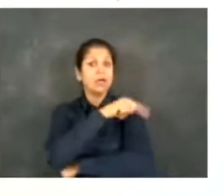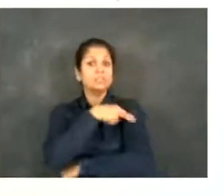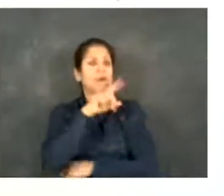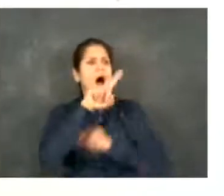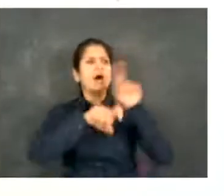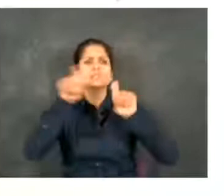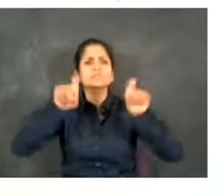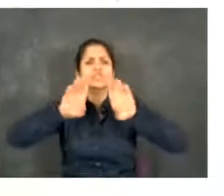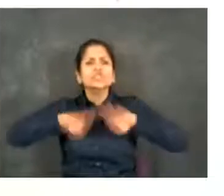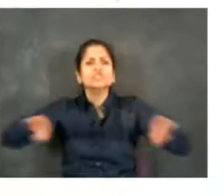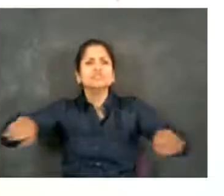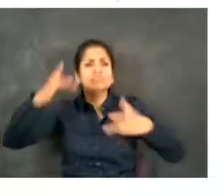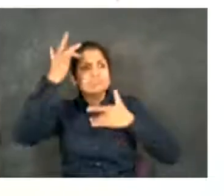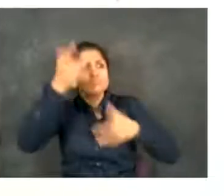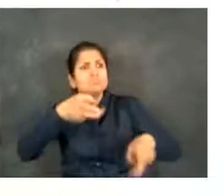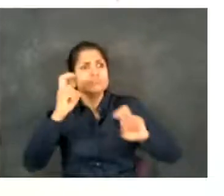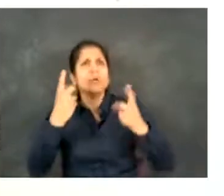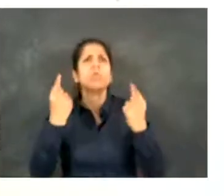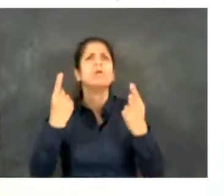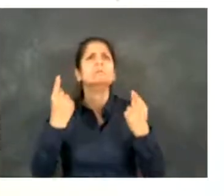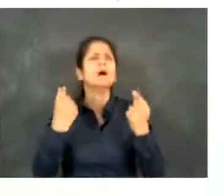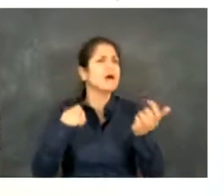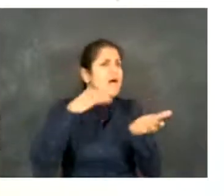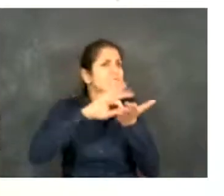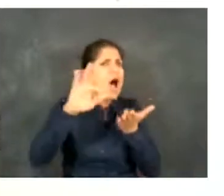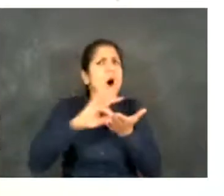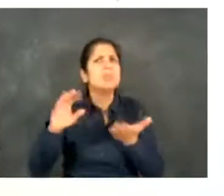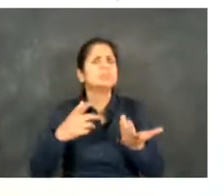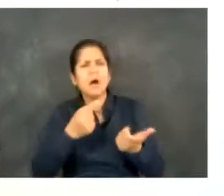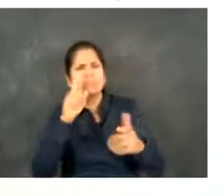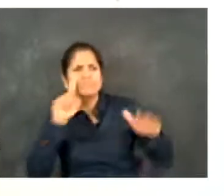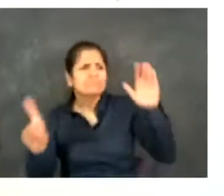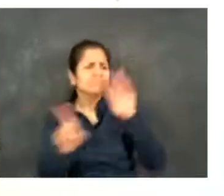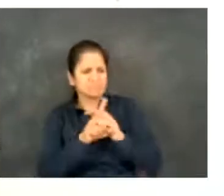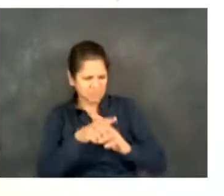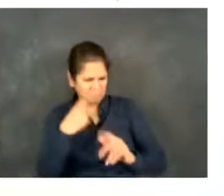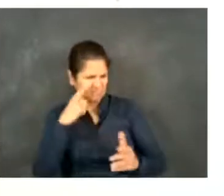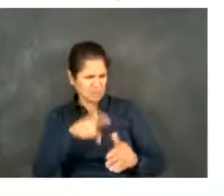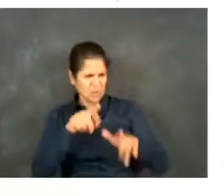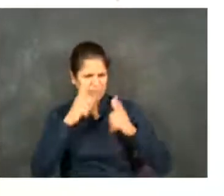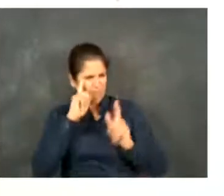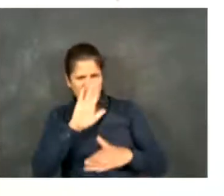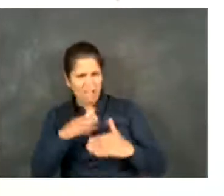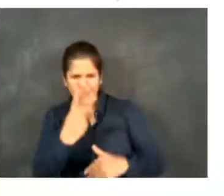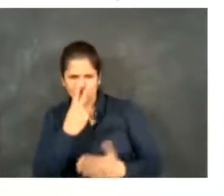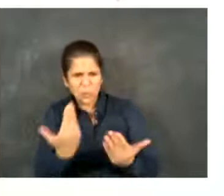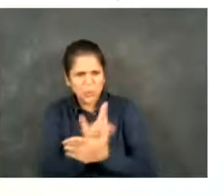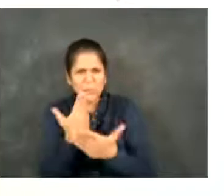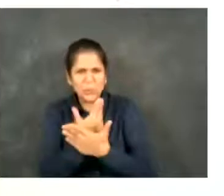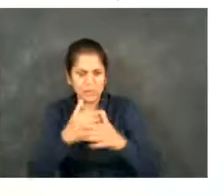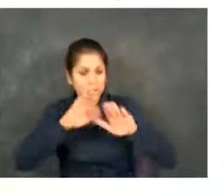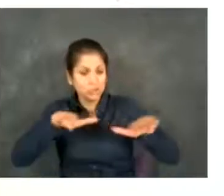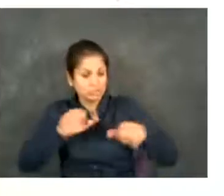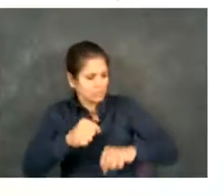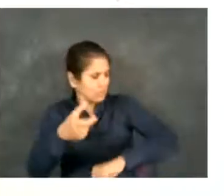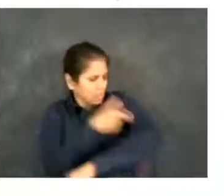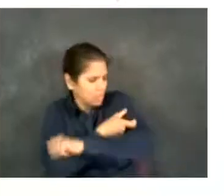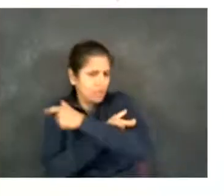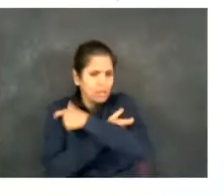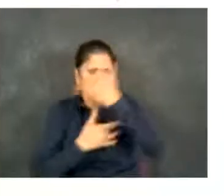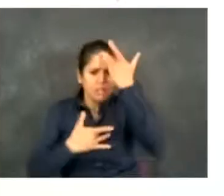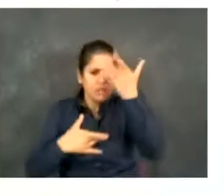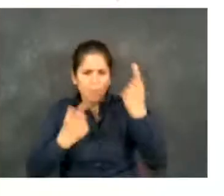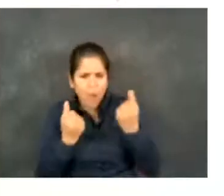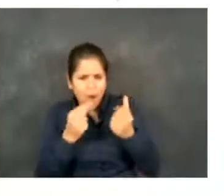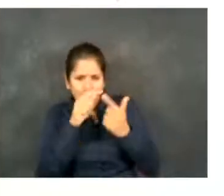inflammatory cardiovascular response in children that had not been previously observed. Beyond that,